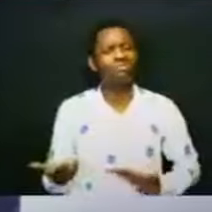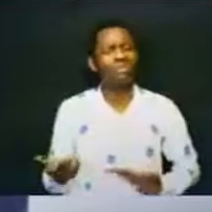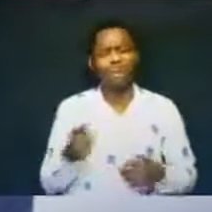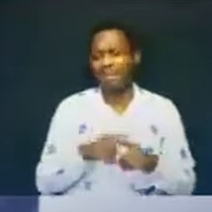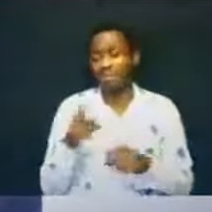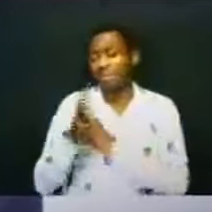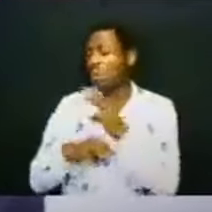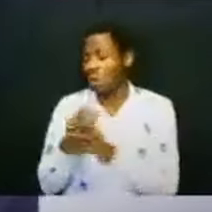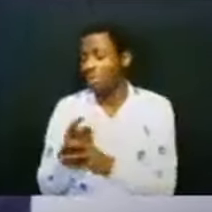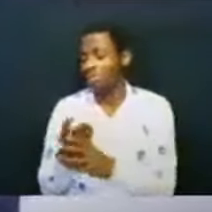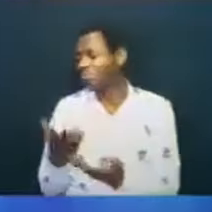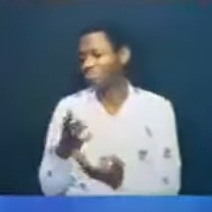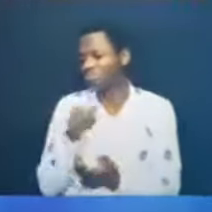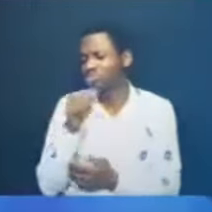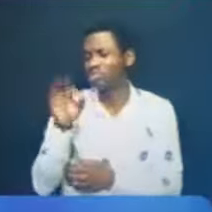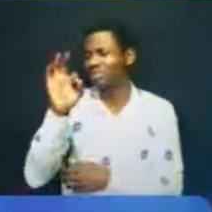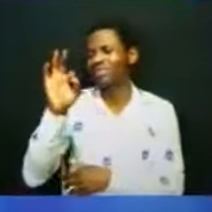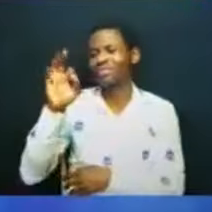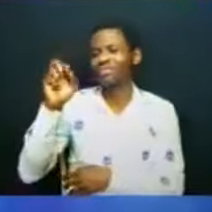world is not fair.